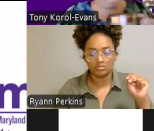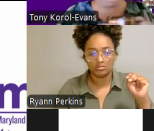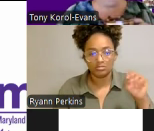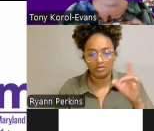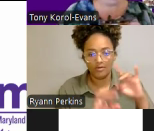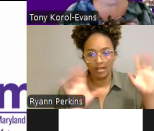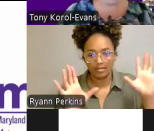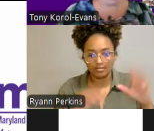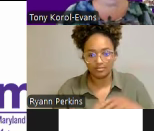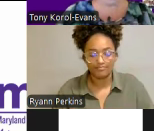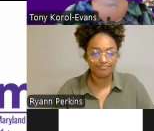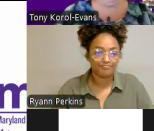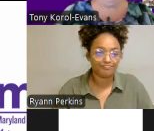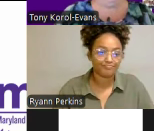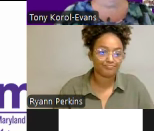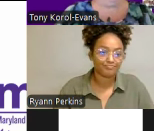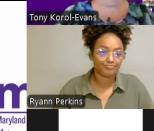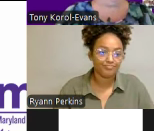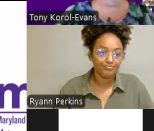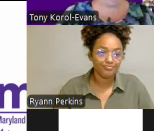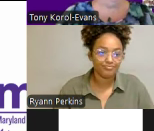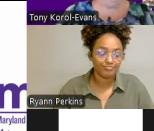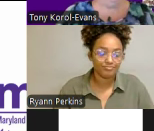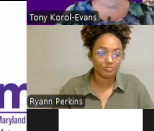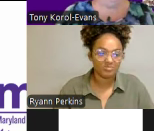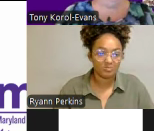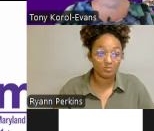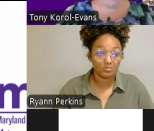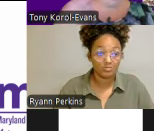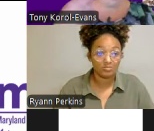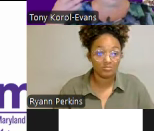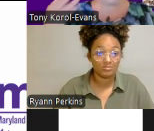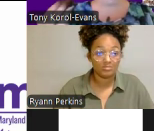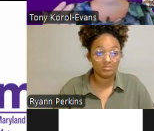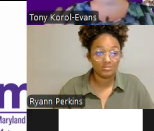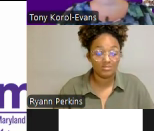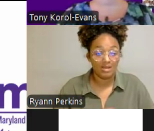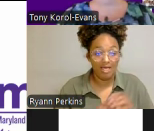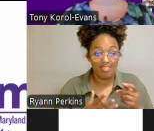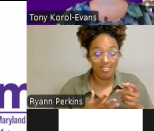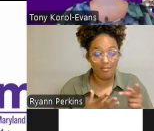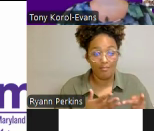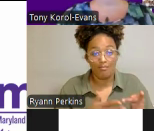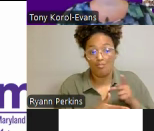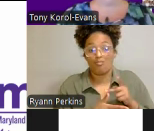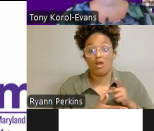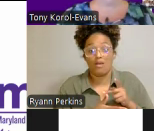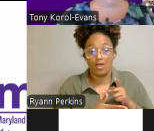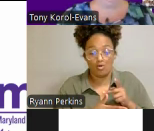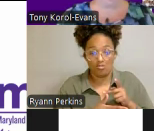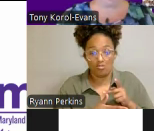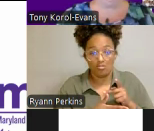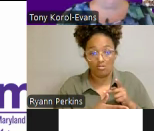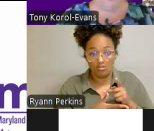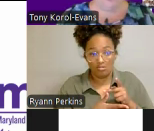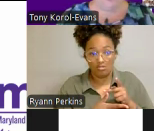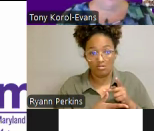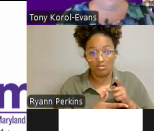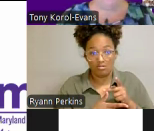You also notice the primary lethality factors. One of the top lethality factors is that somebody has left